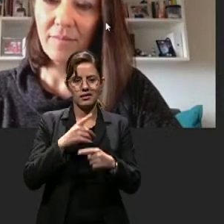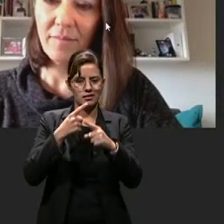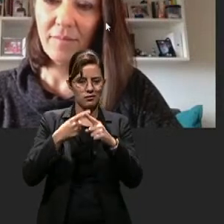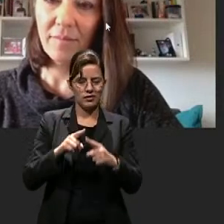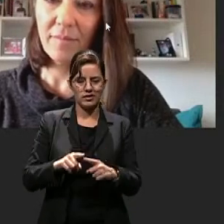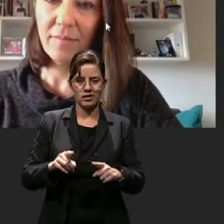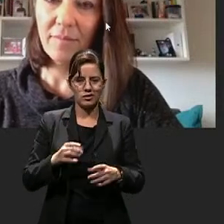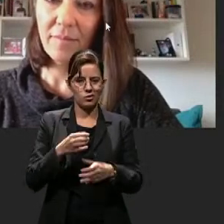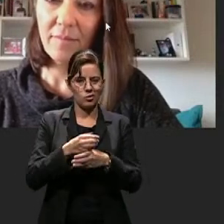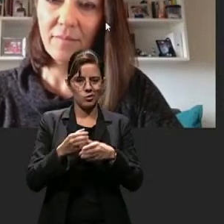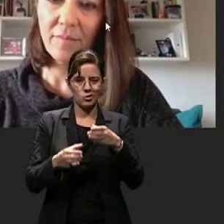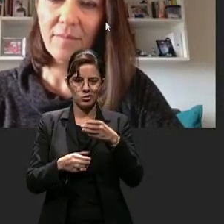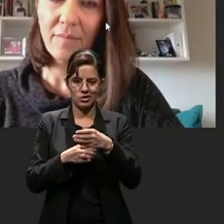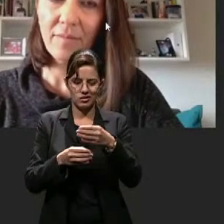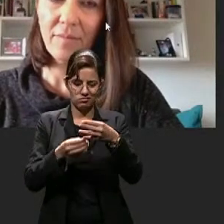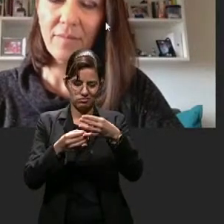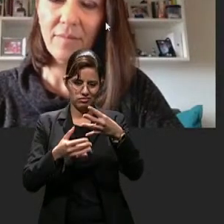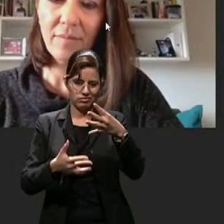judicialization.